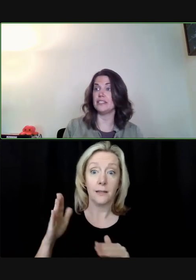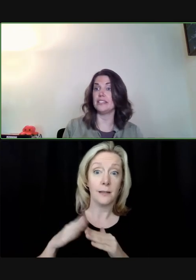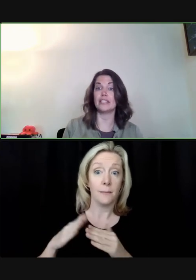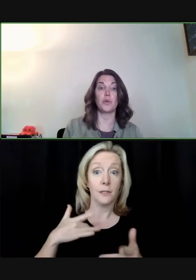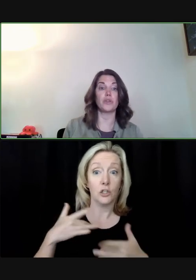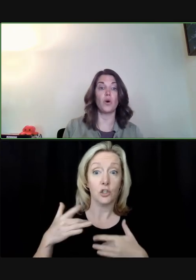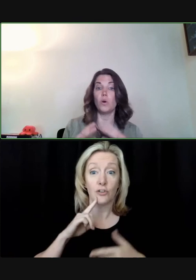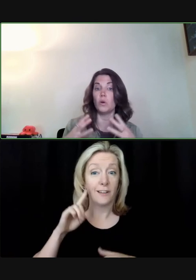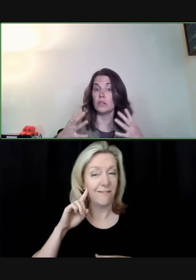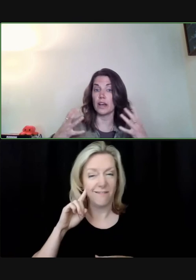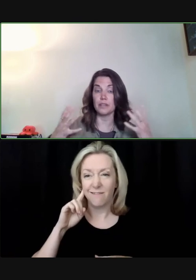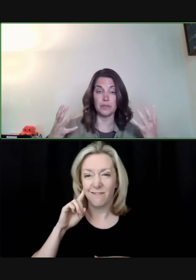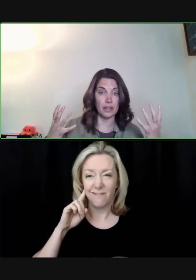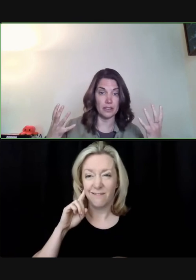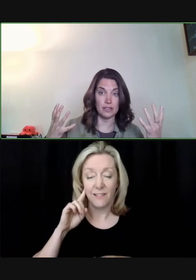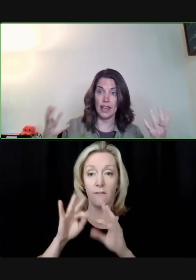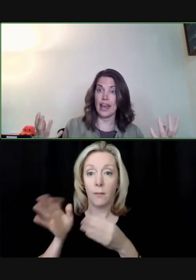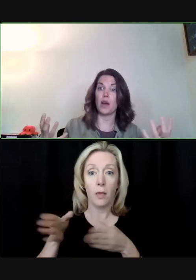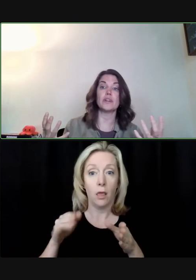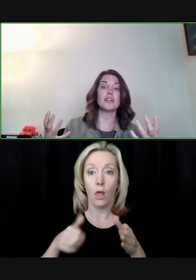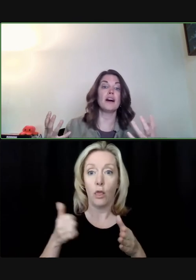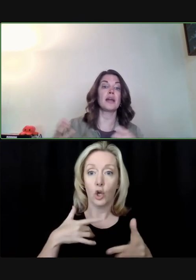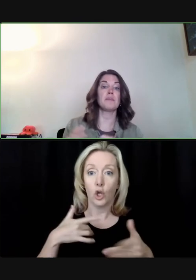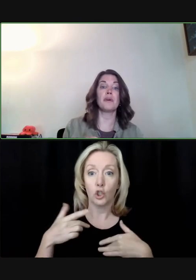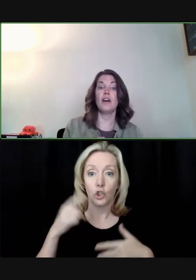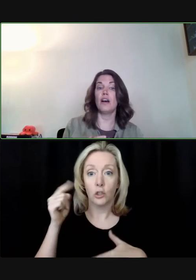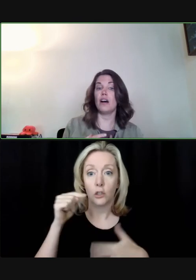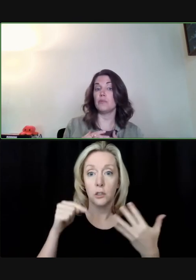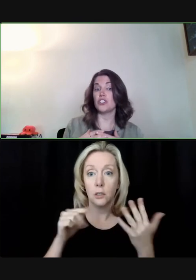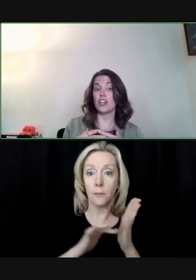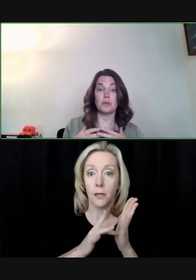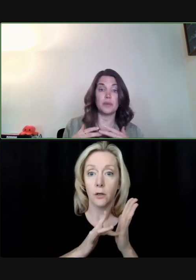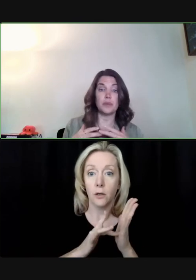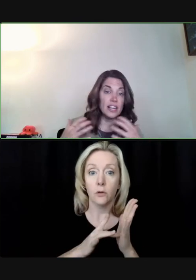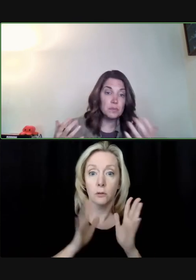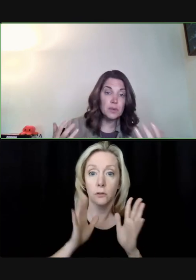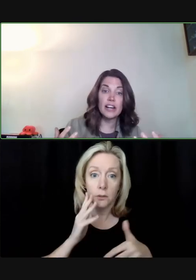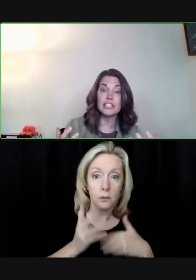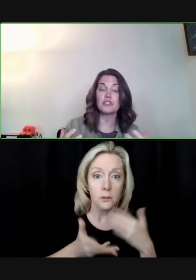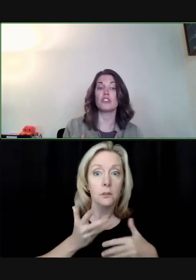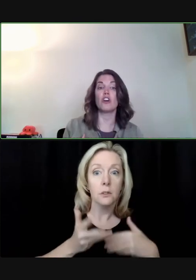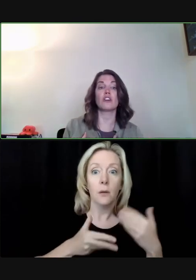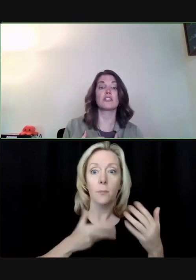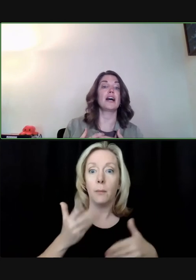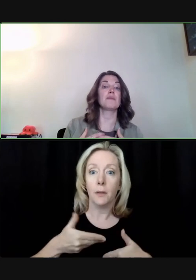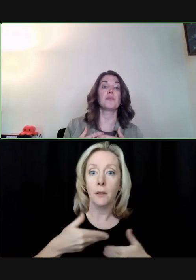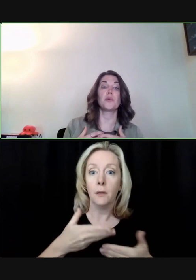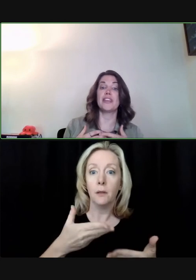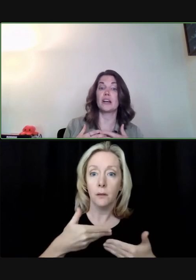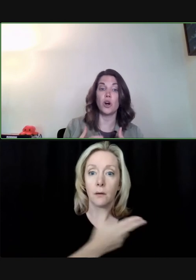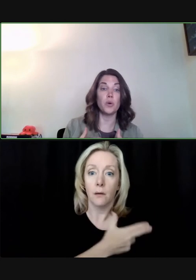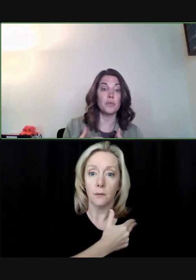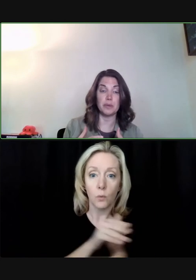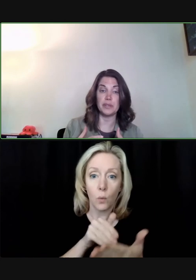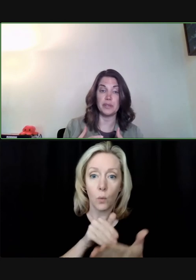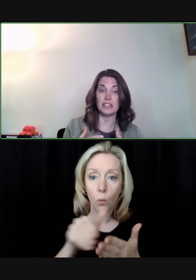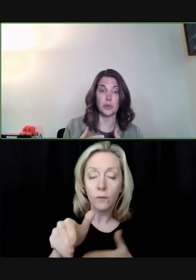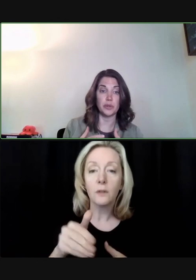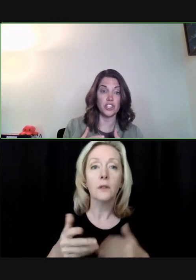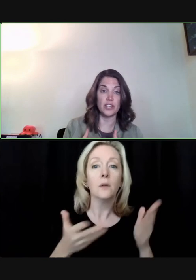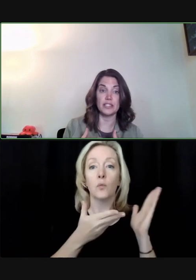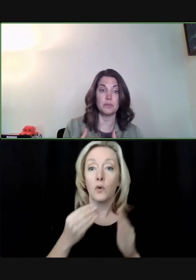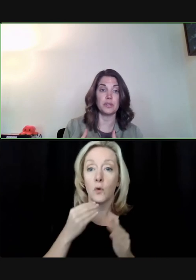The family is dealing with a whole lot of things at one time. The child could be hospitalized for a long time. When they come home,